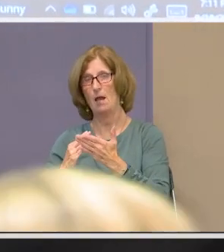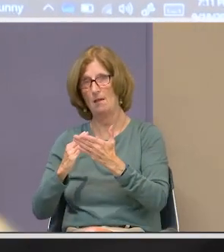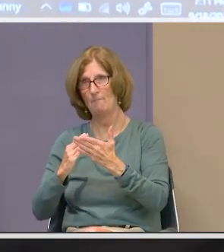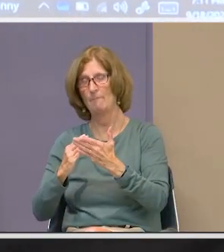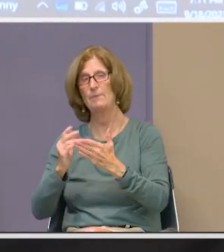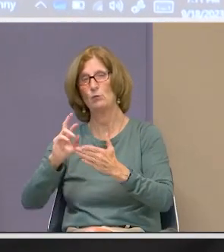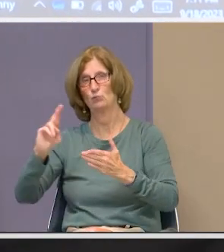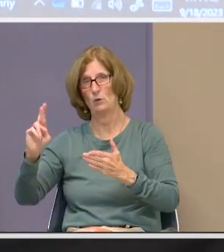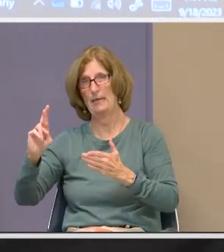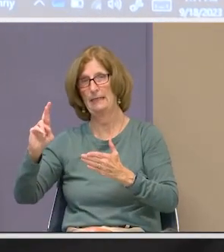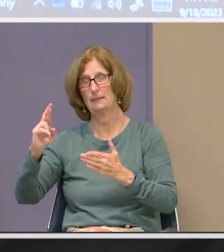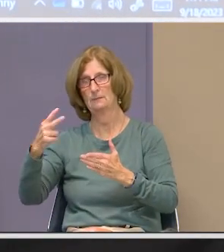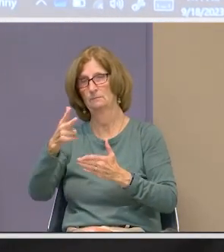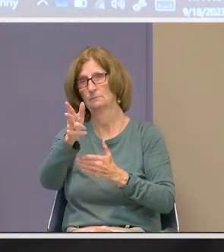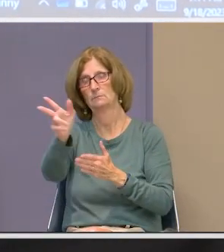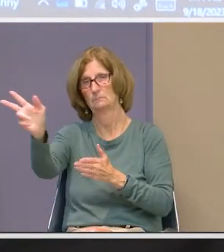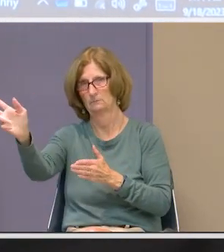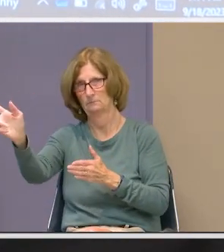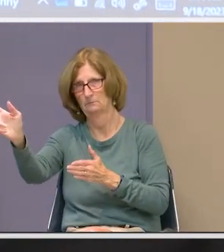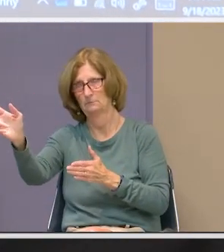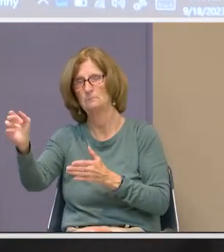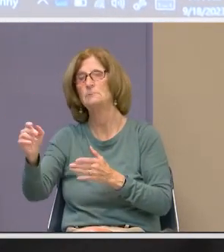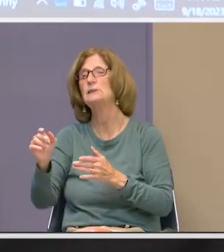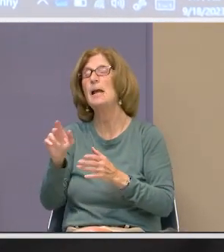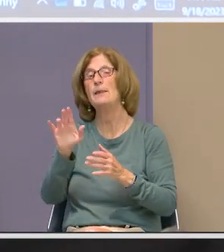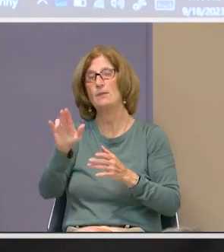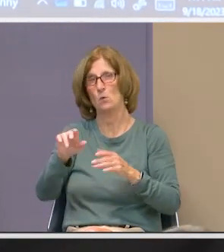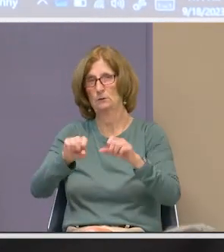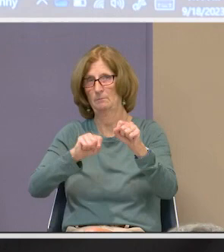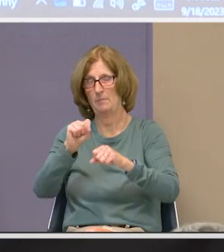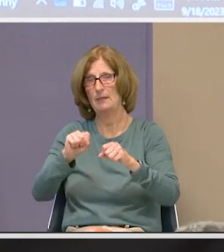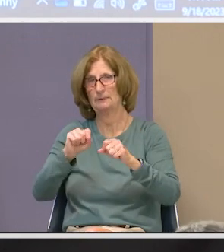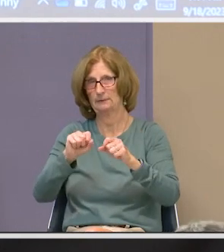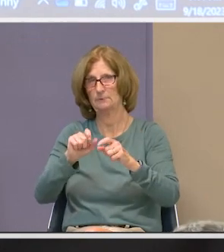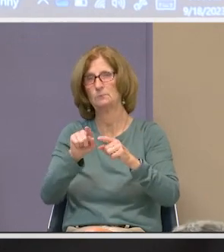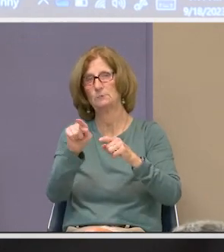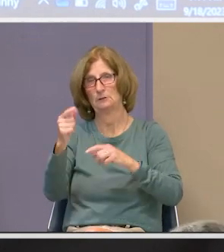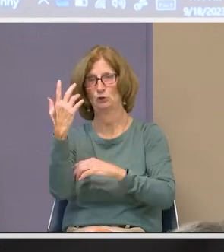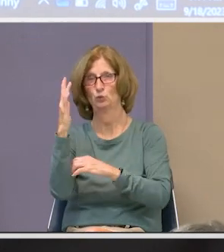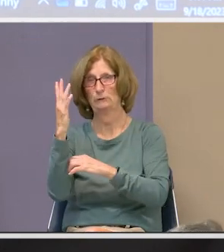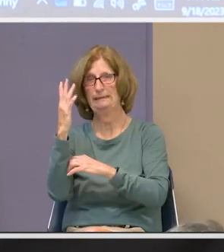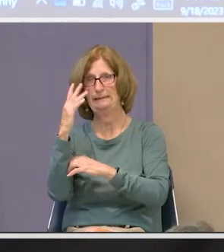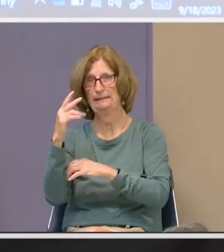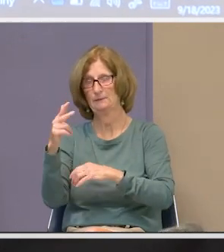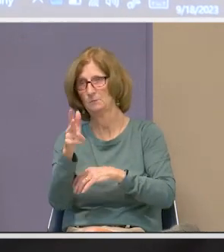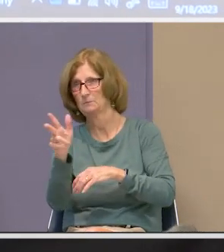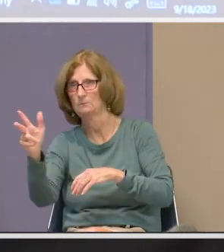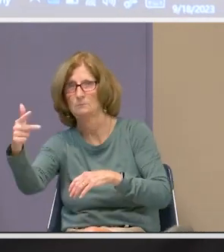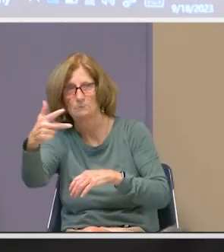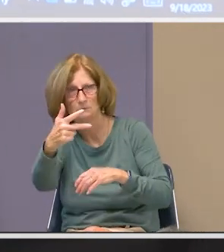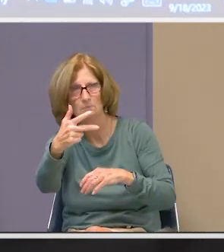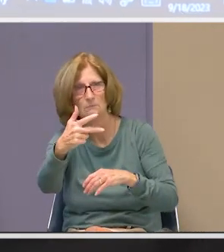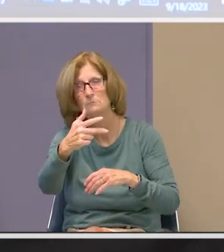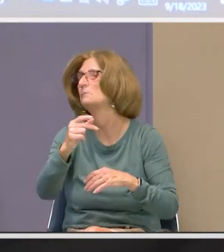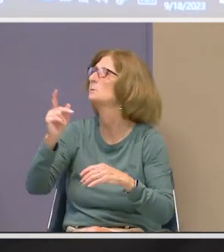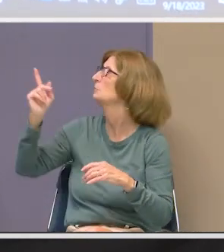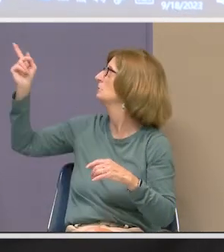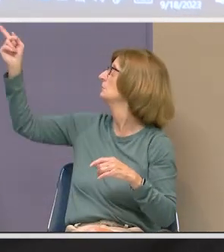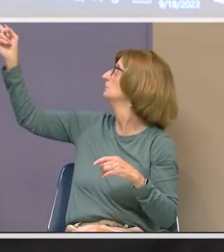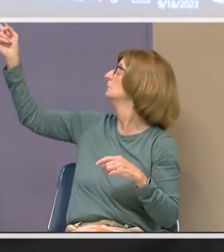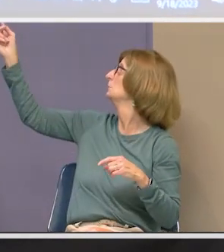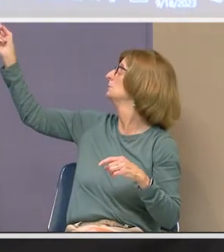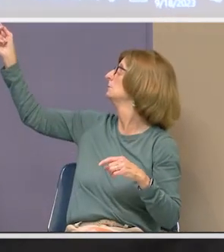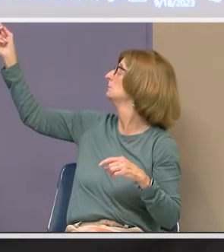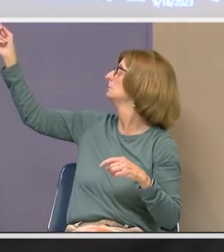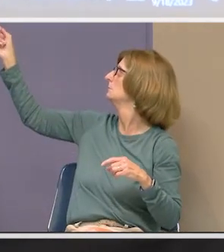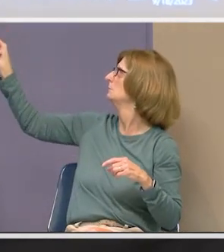right turn lane to allow bikes to go around those 2 or 3 trees that are right here, and then queue somewhere over